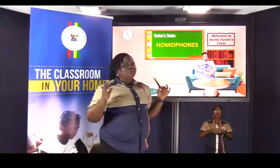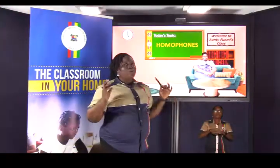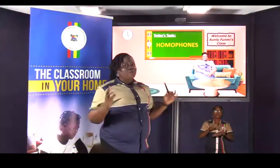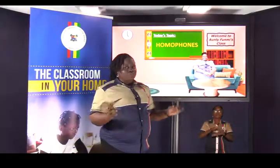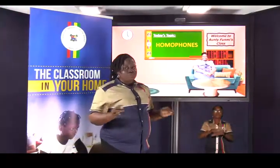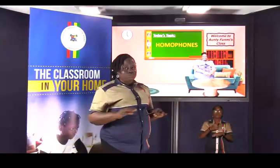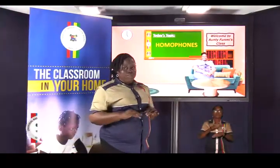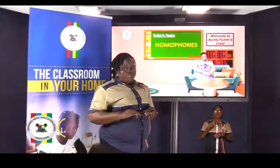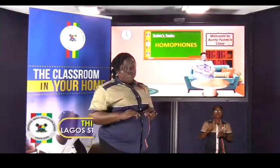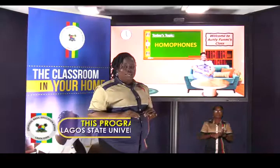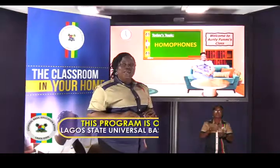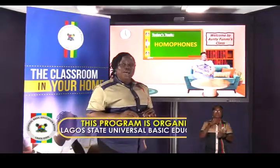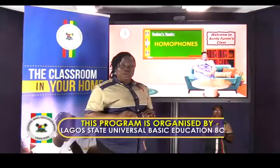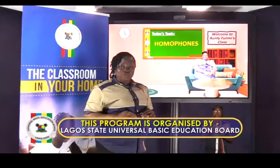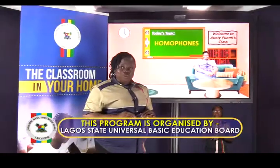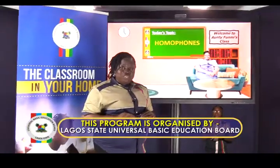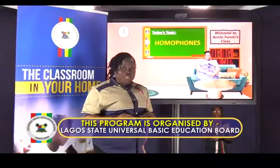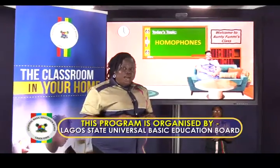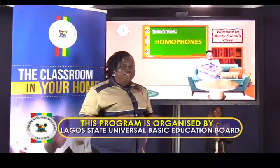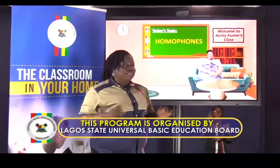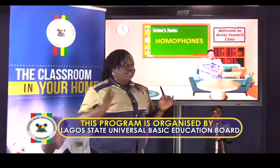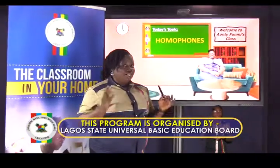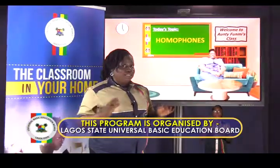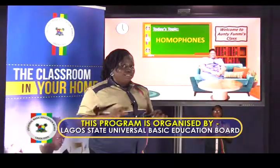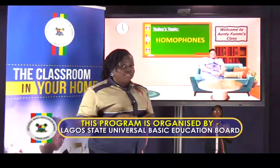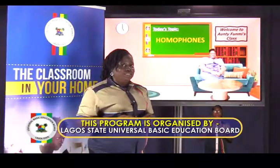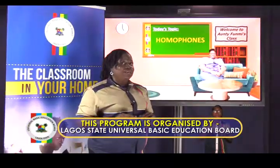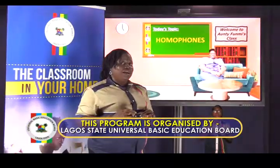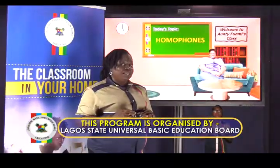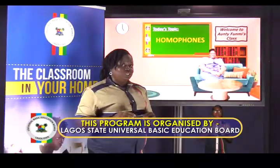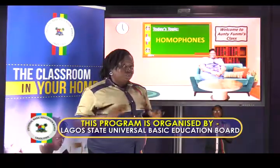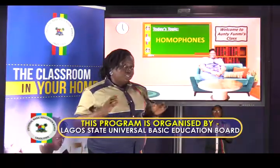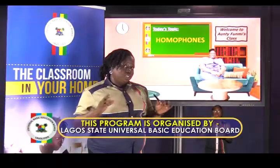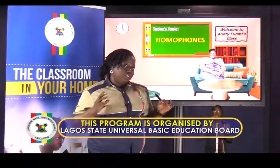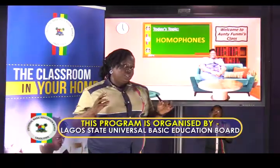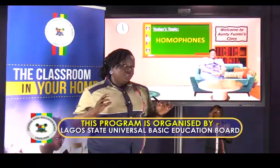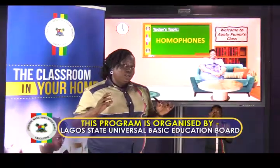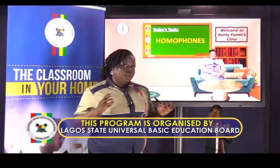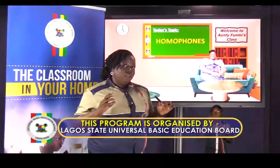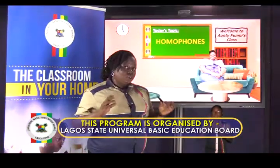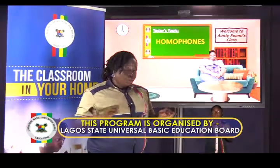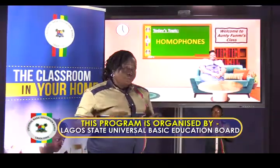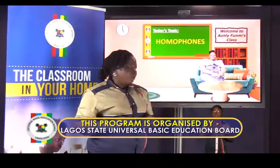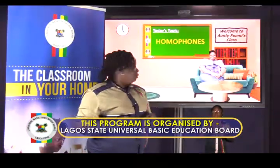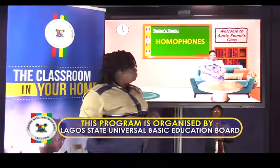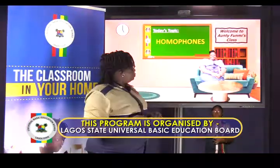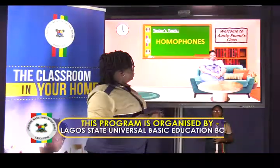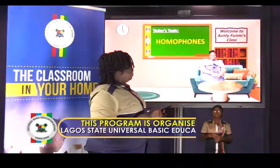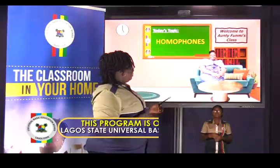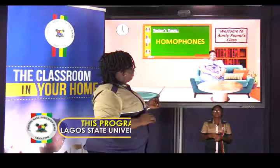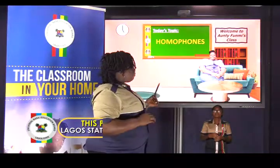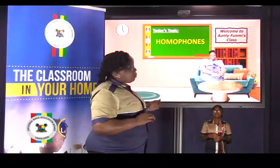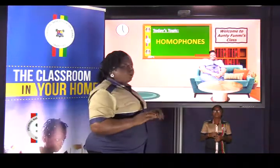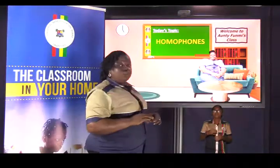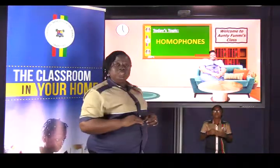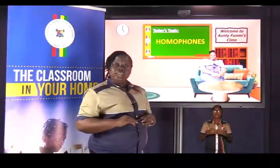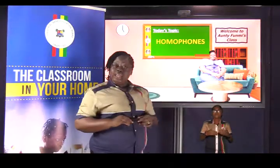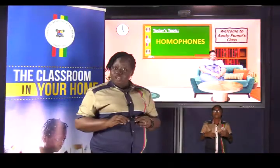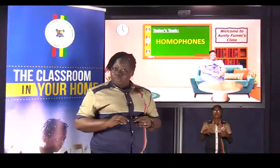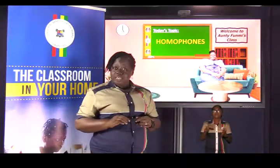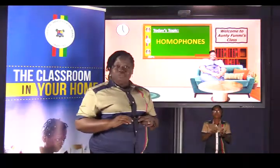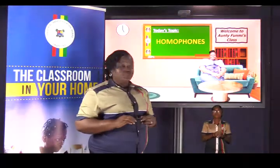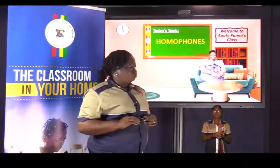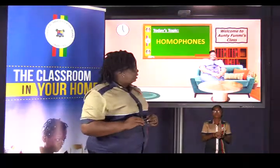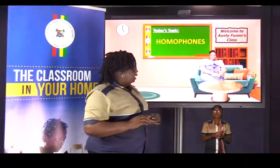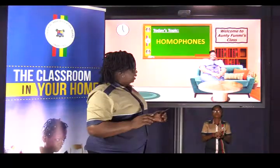understand what homophones means, and you will see that it is an interesting topic. Before we go into the